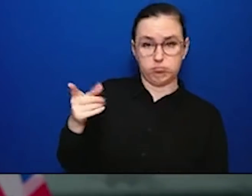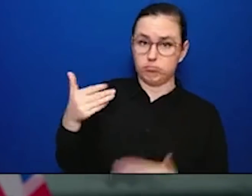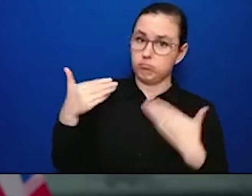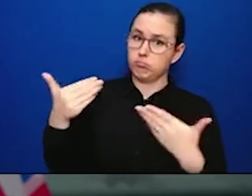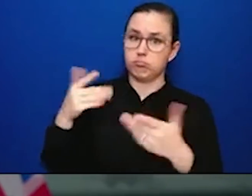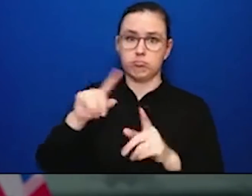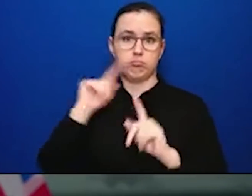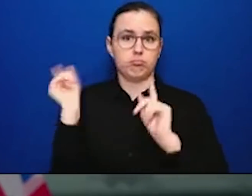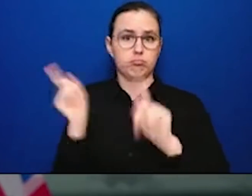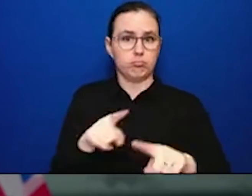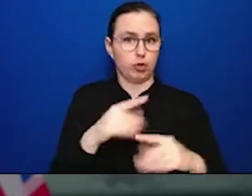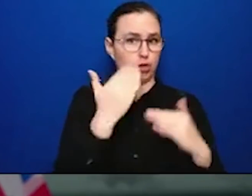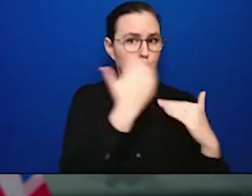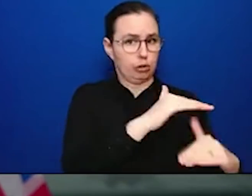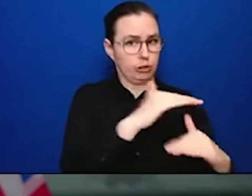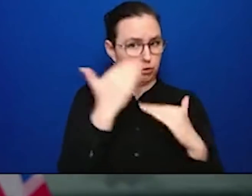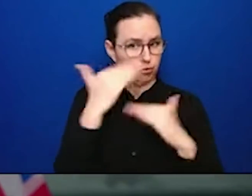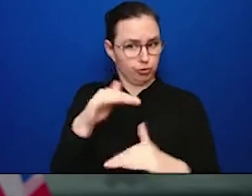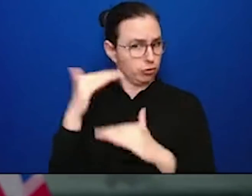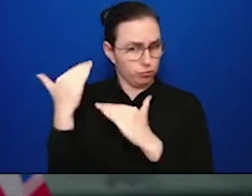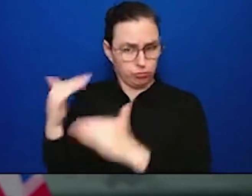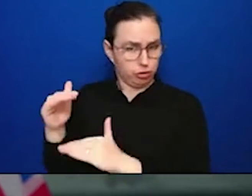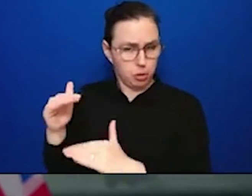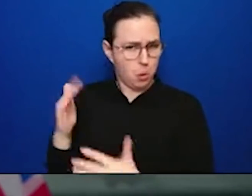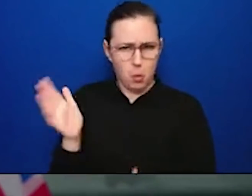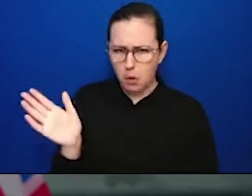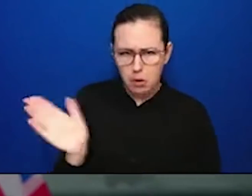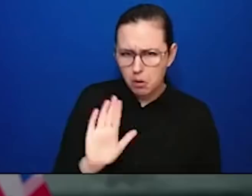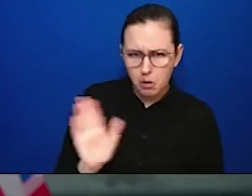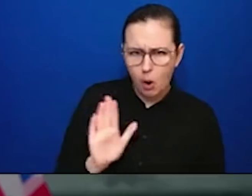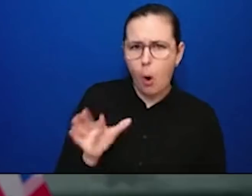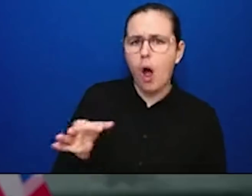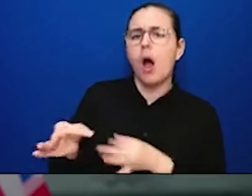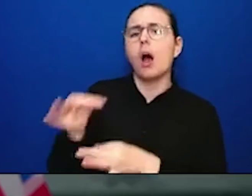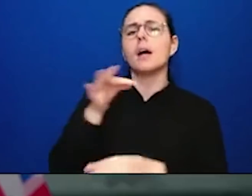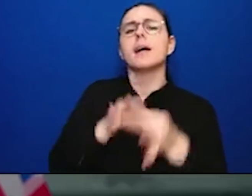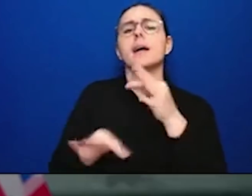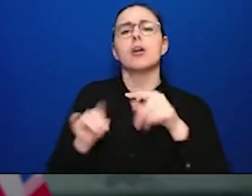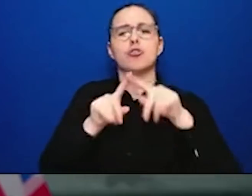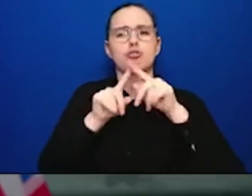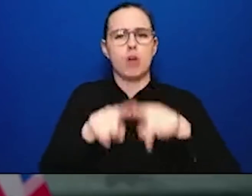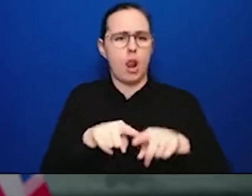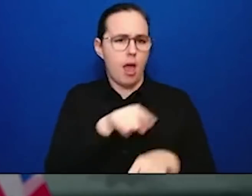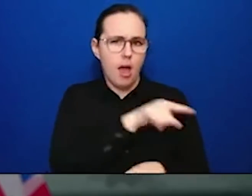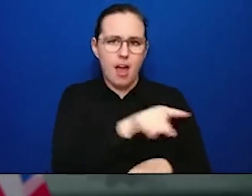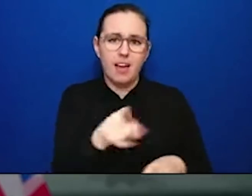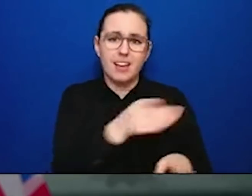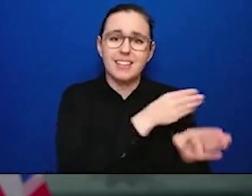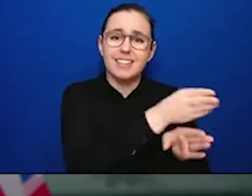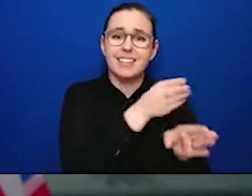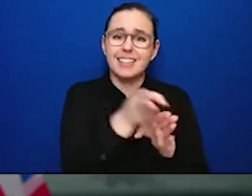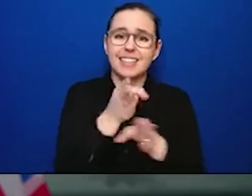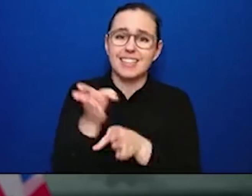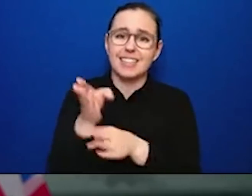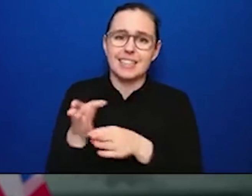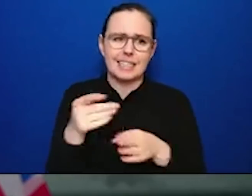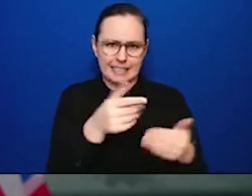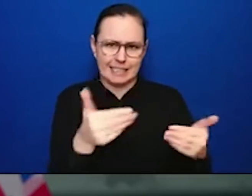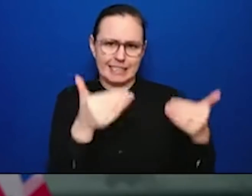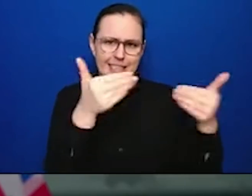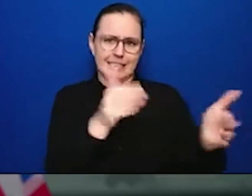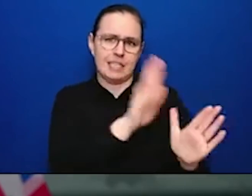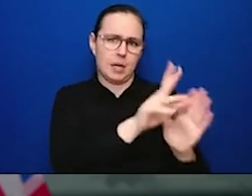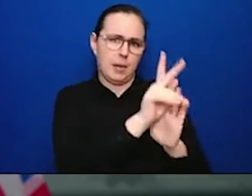on sectors to put in policies? And for example, with a Canucks game coming up potentially